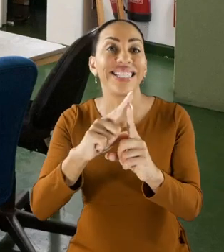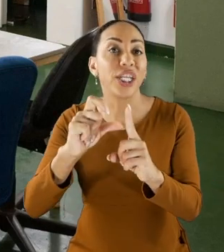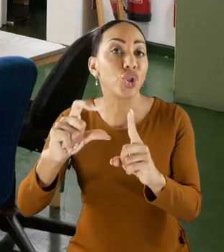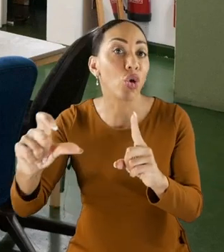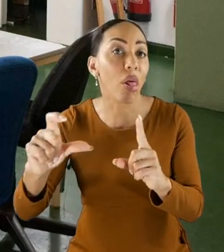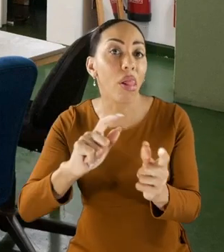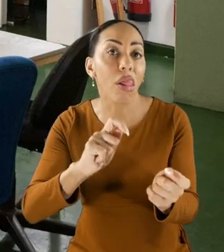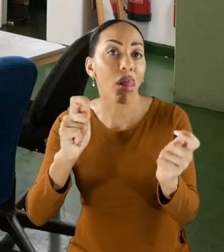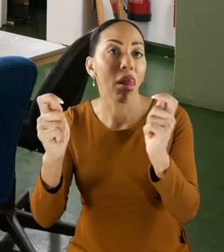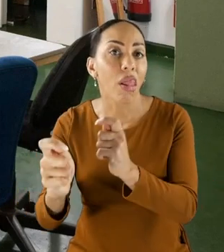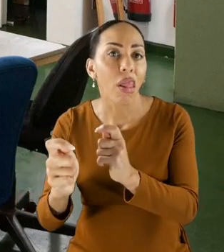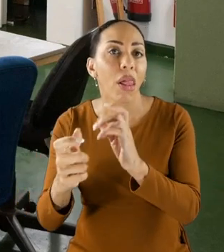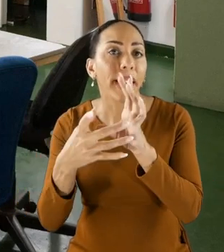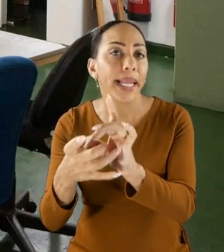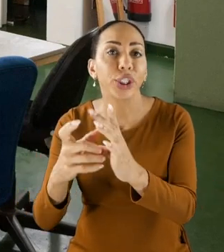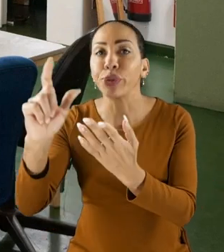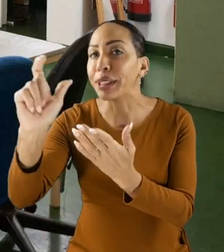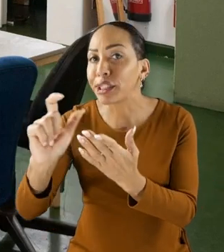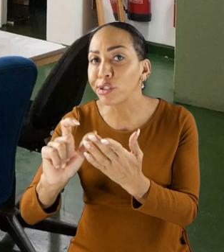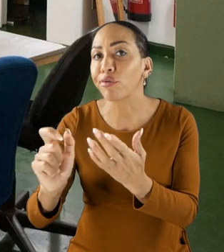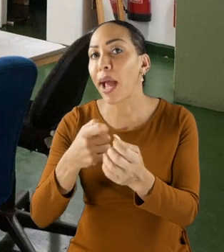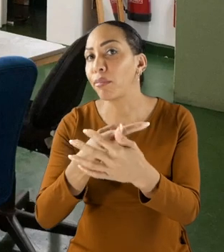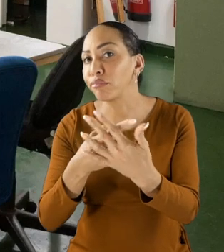that's through Instagram or through other kinds of